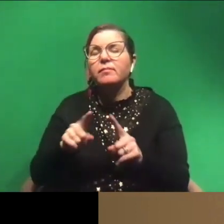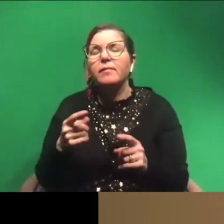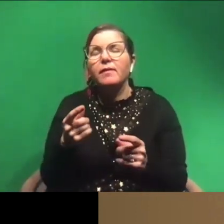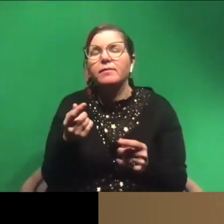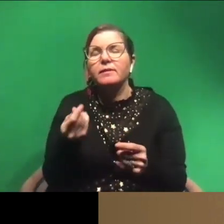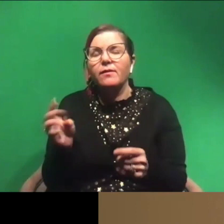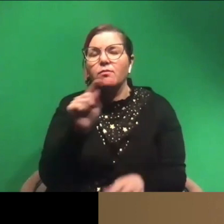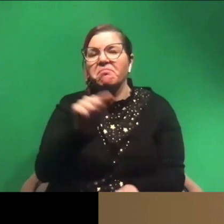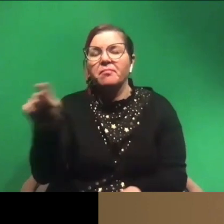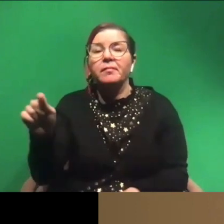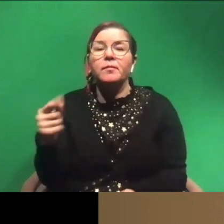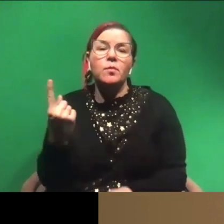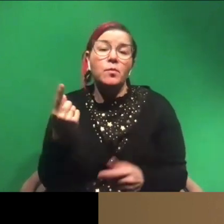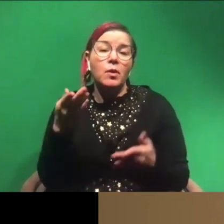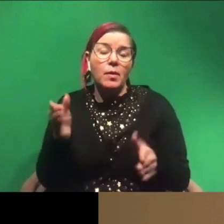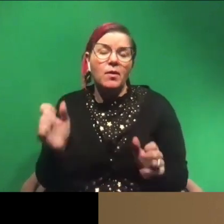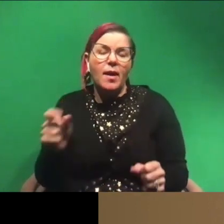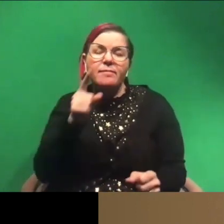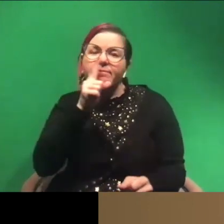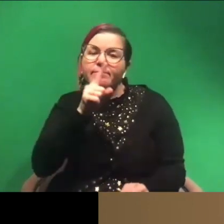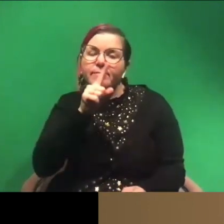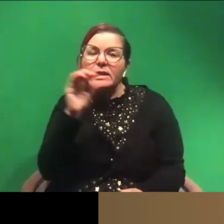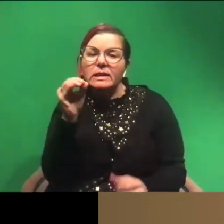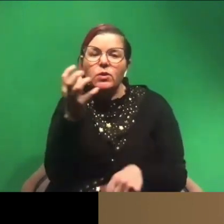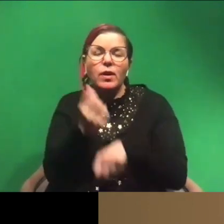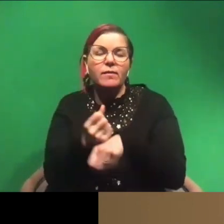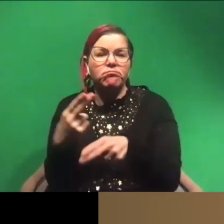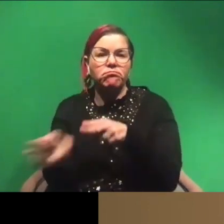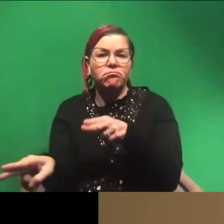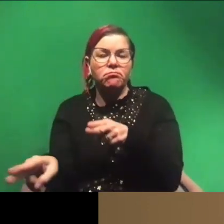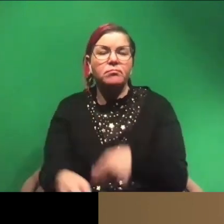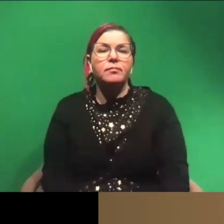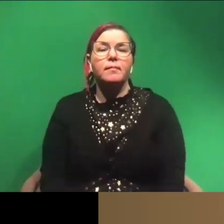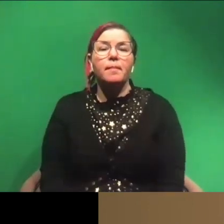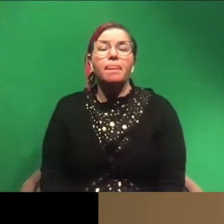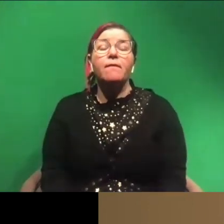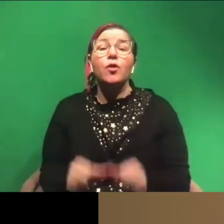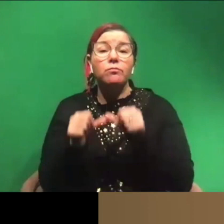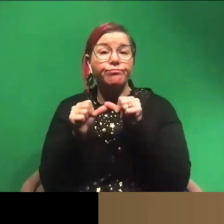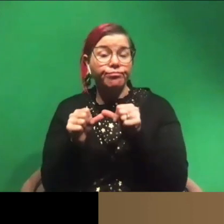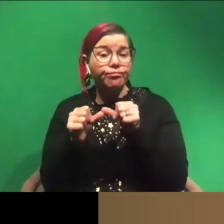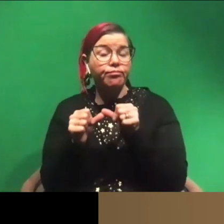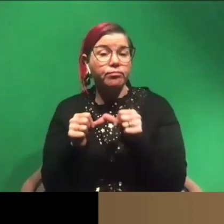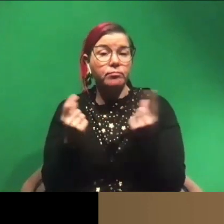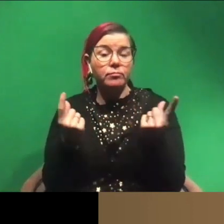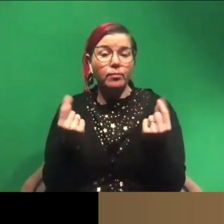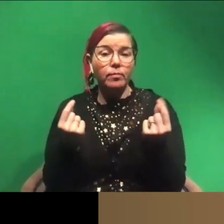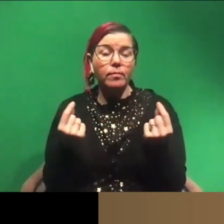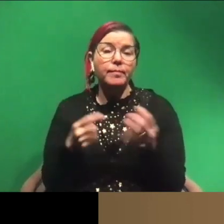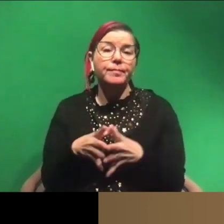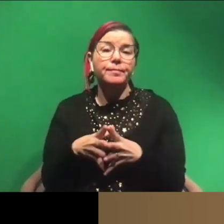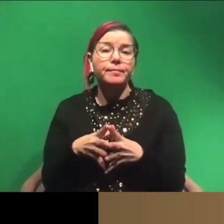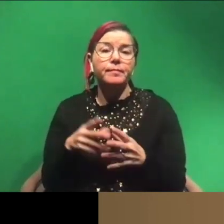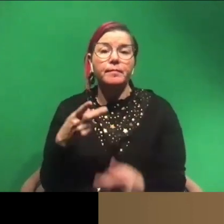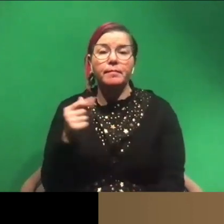that's one way we can do zero gravity for a very, very short period of time. For longer periods, we can do things like